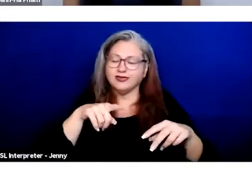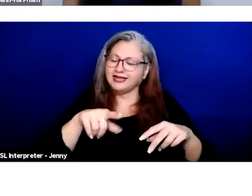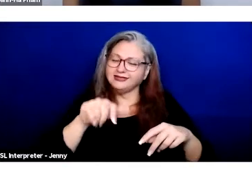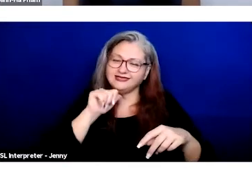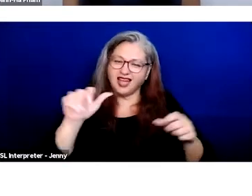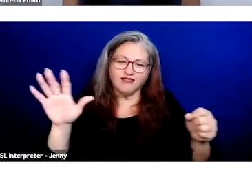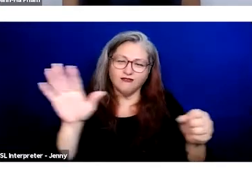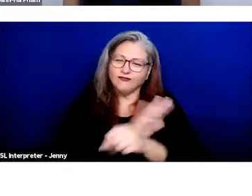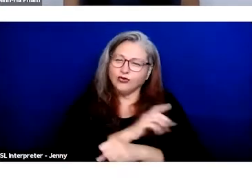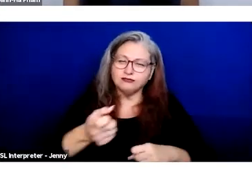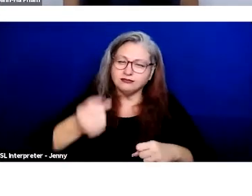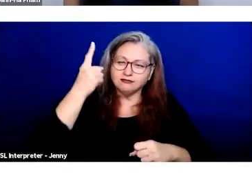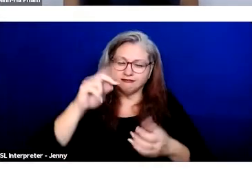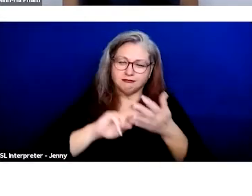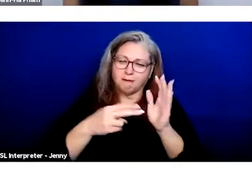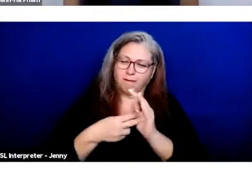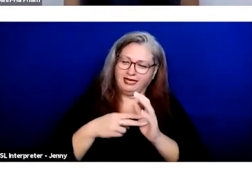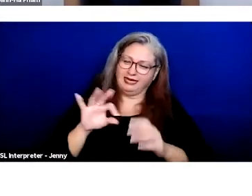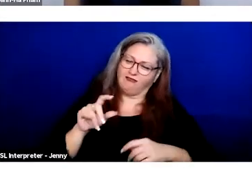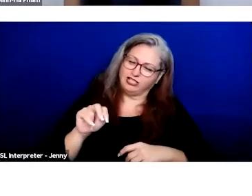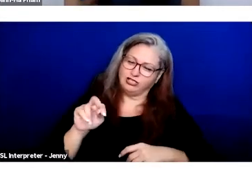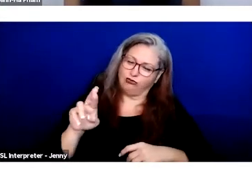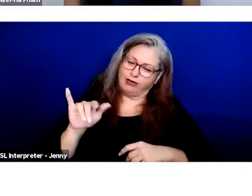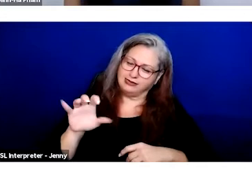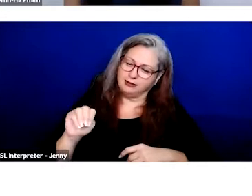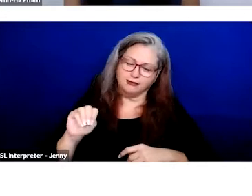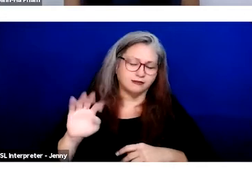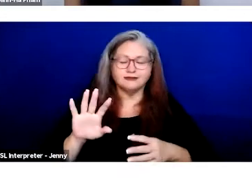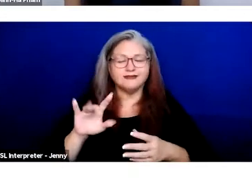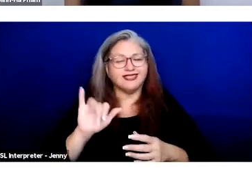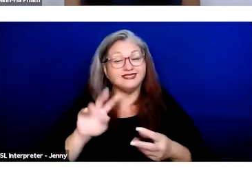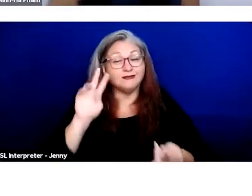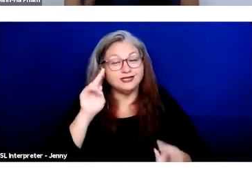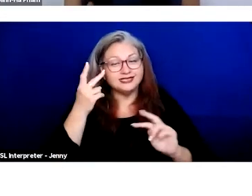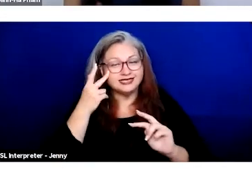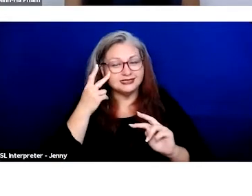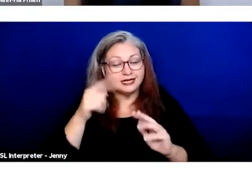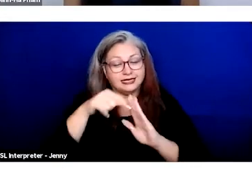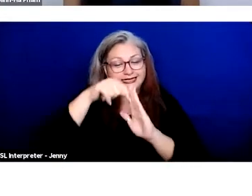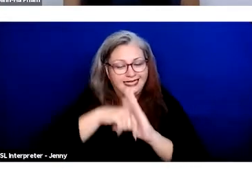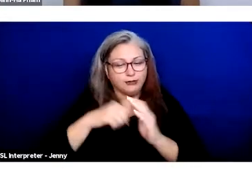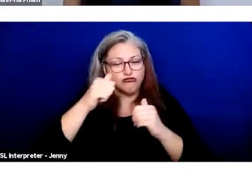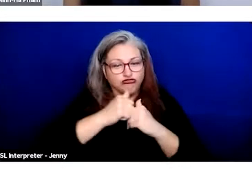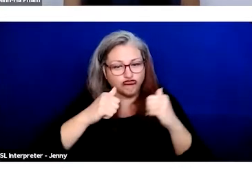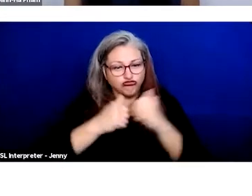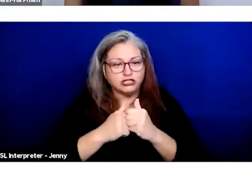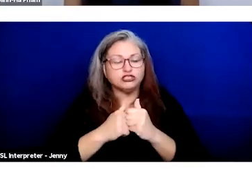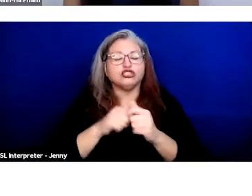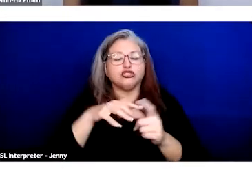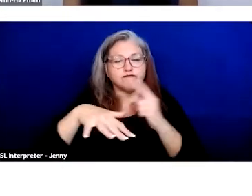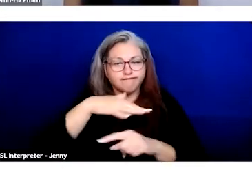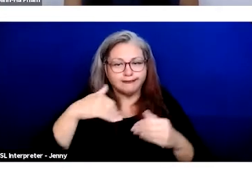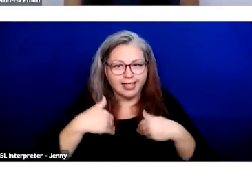understanding of what fashion racism is, it misunderstands the deeper structural conditions,